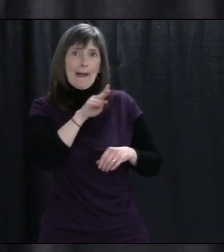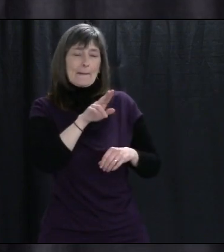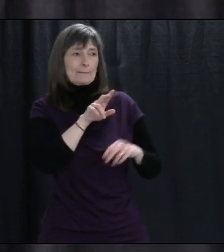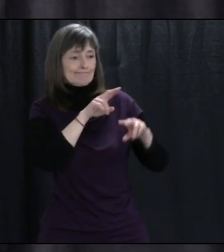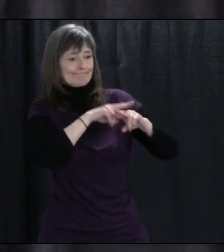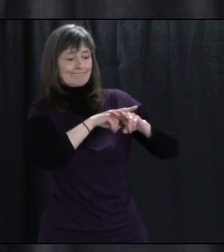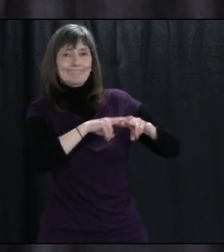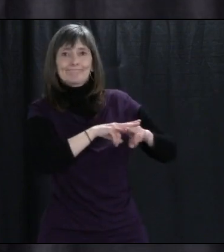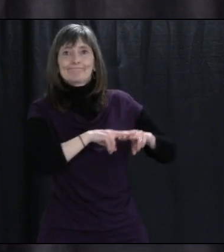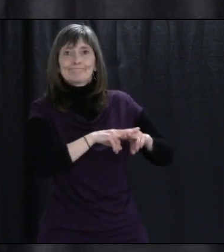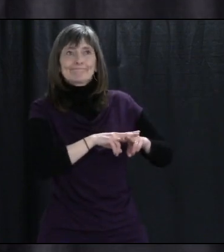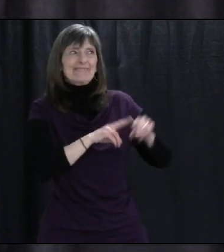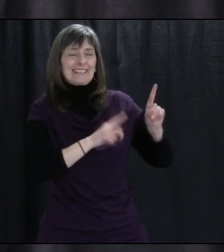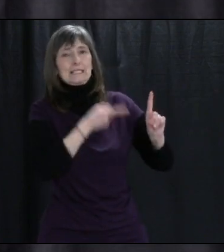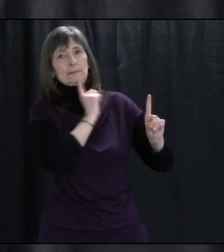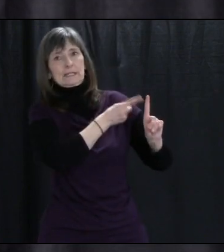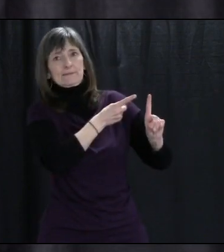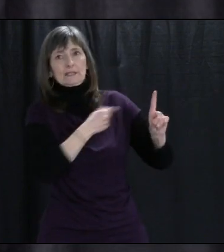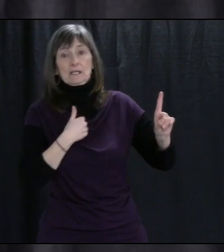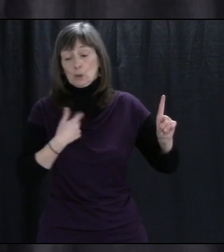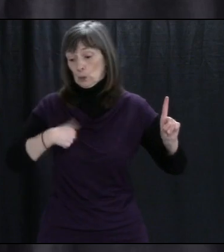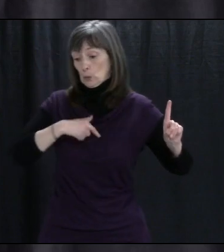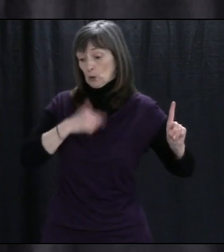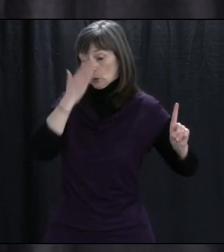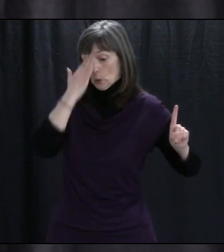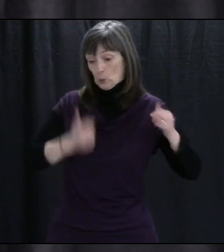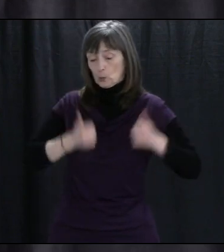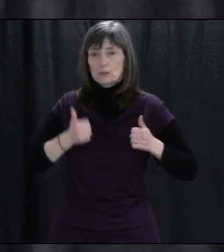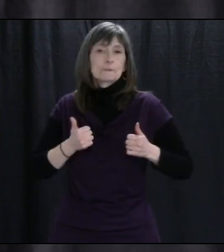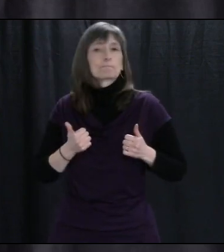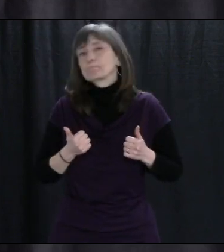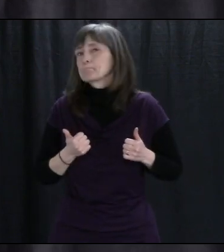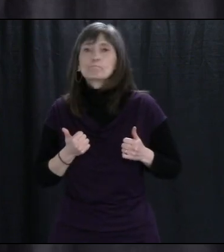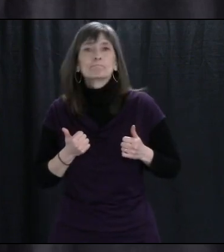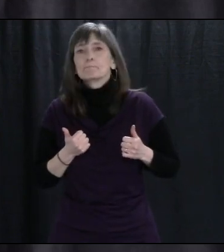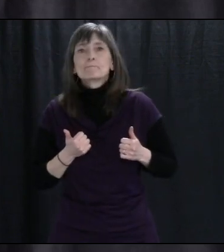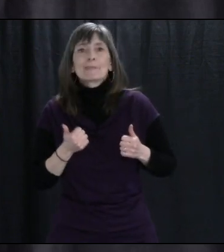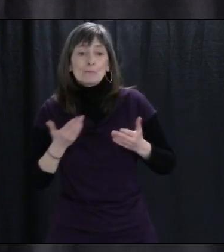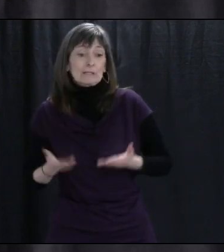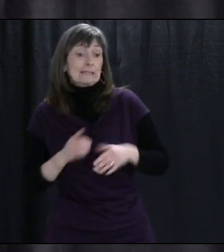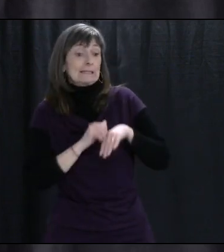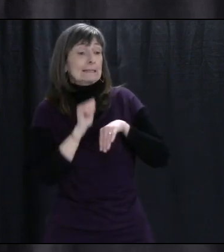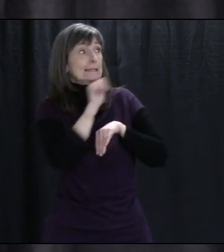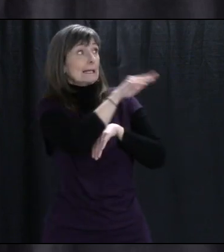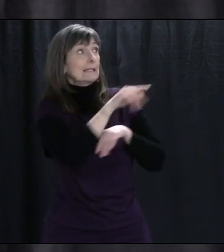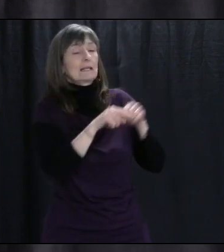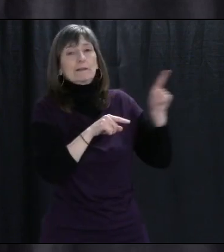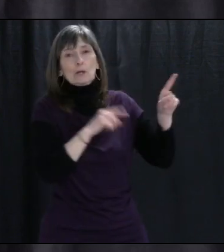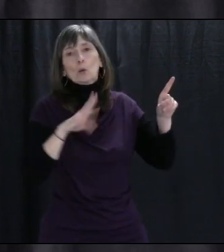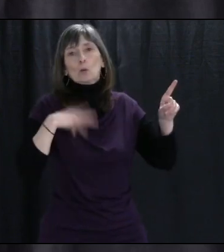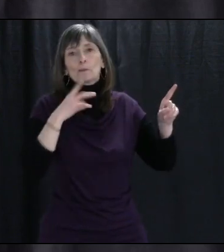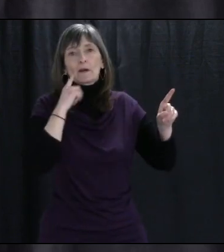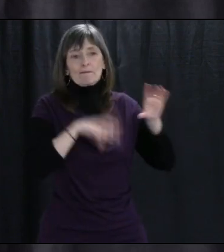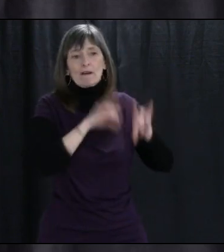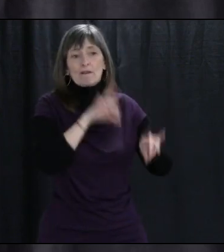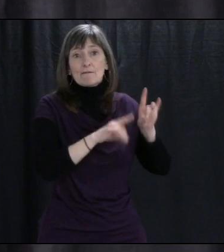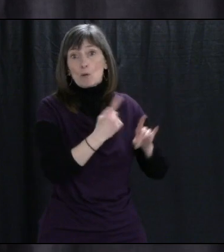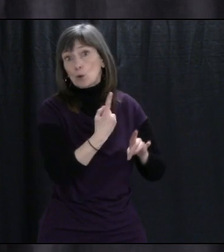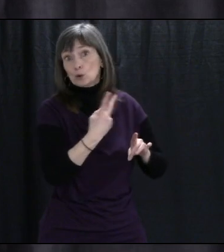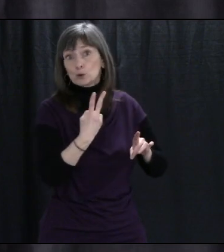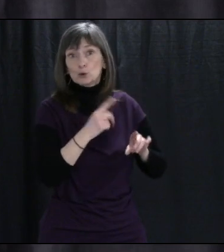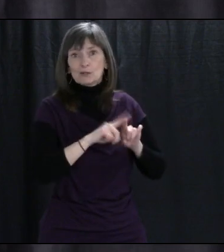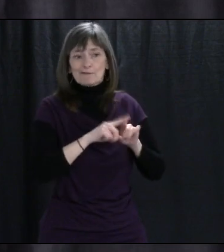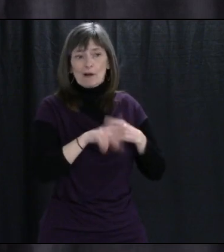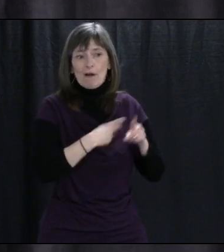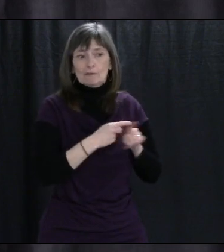genotyping, which is not, it's done there. So at the moment, what we are testing for are